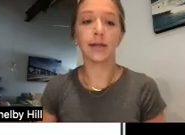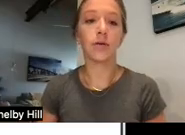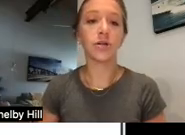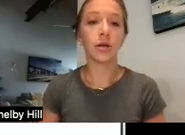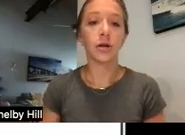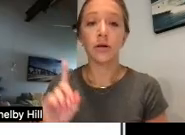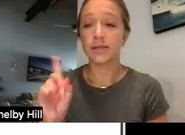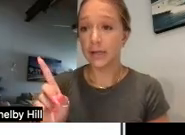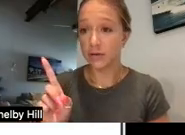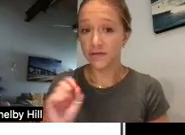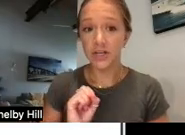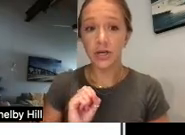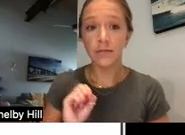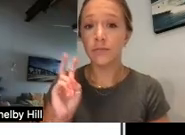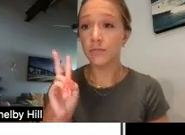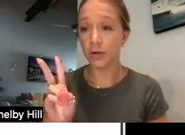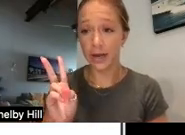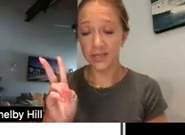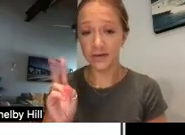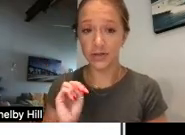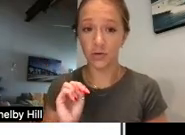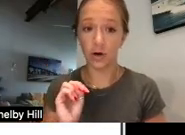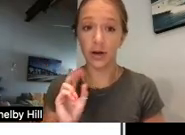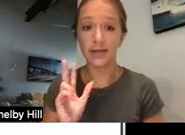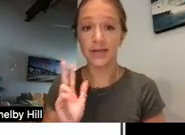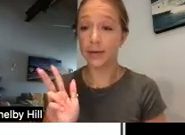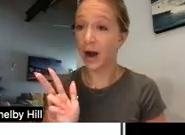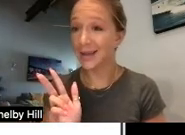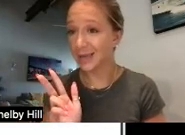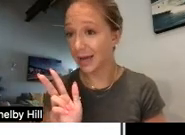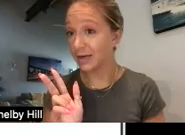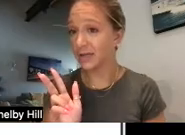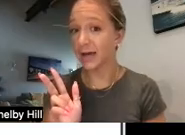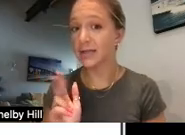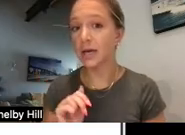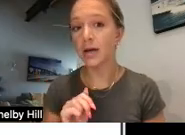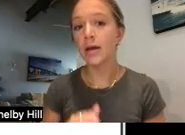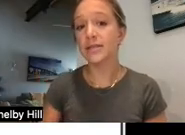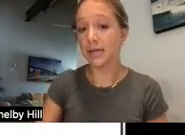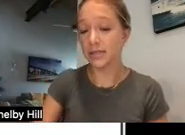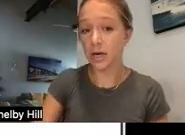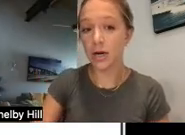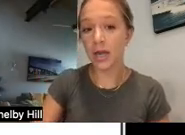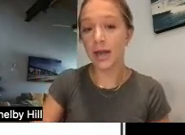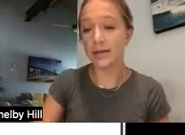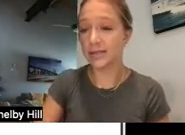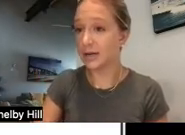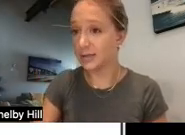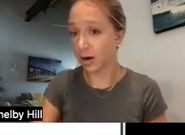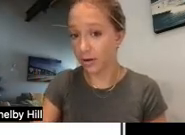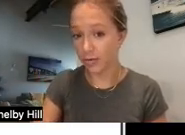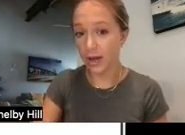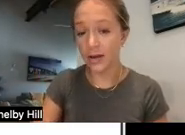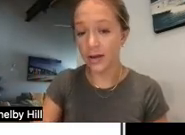American Sign Language. Sign language aphasia, right hemisphere disorder, signed apraxia and ataxia, sign stuttering, and